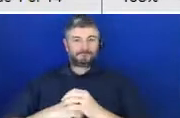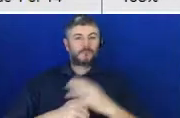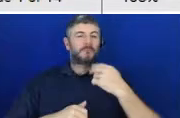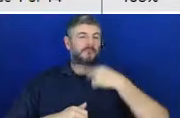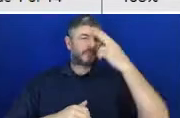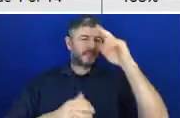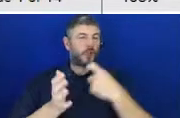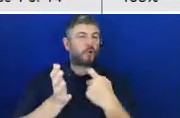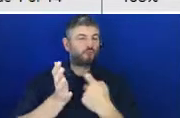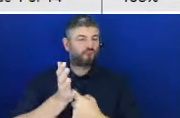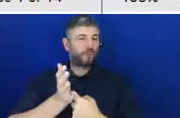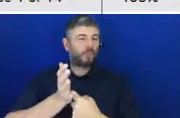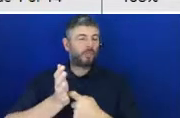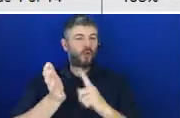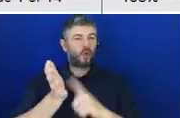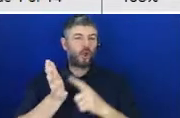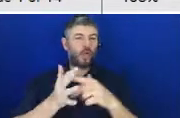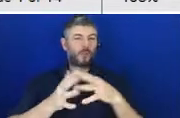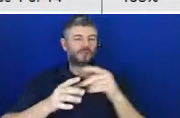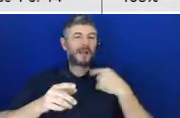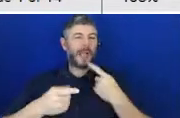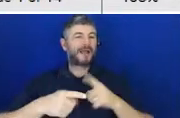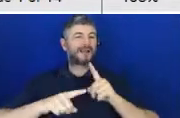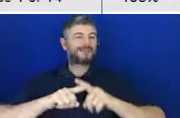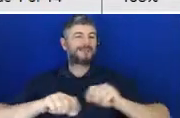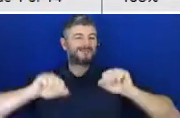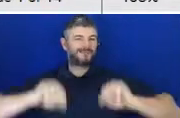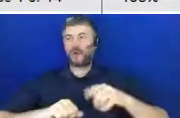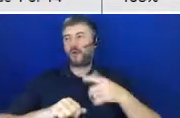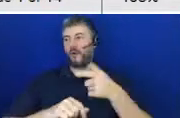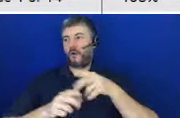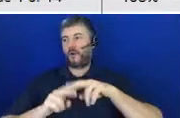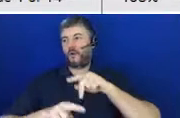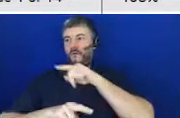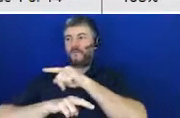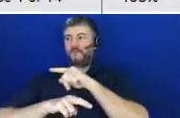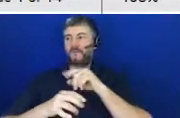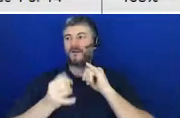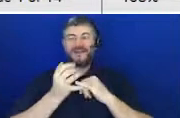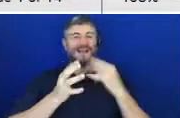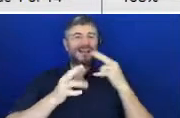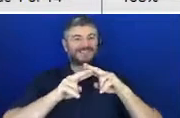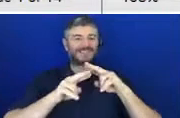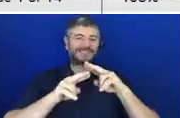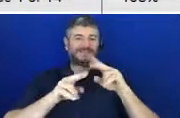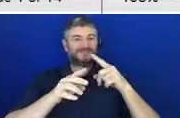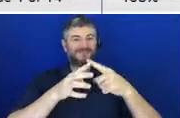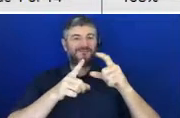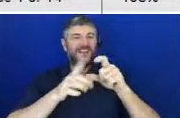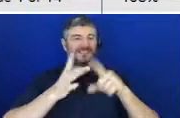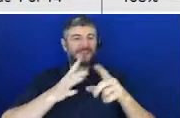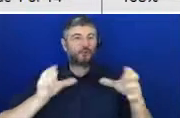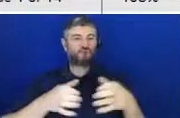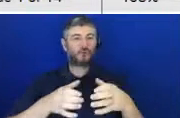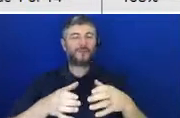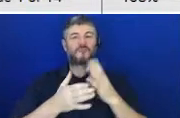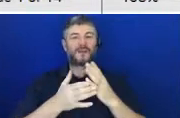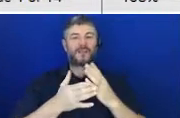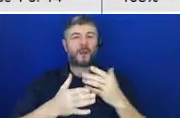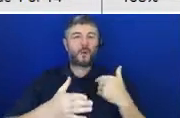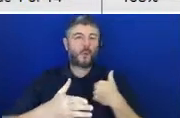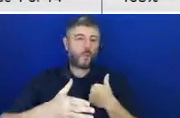Ruth Lowbridge, and I'm executive chair of the sfedi Group. Which is made up of the with a sector skills body